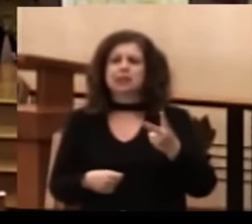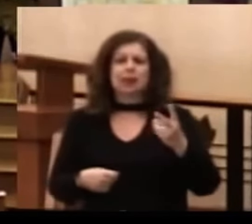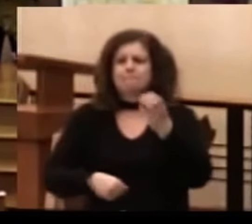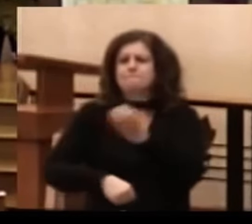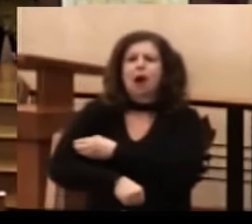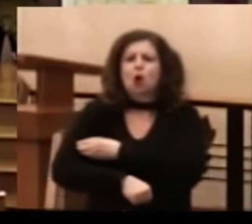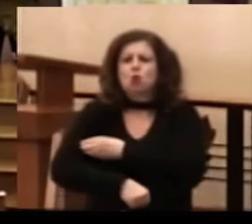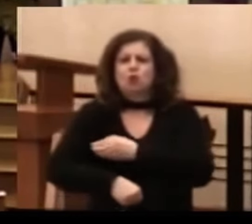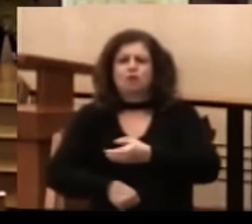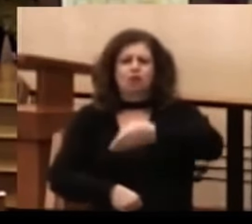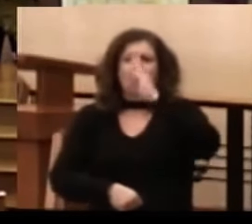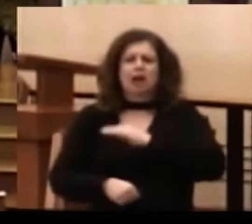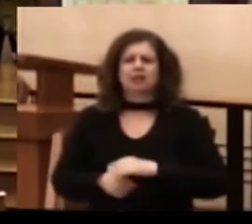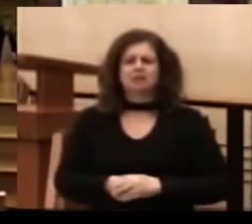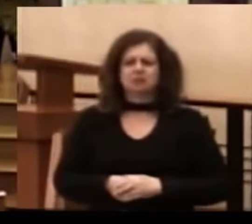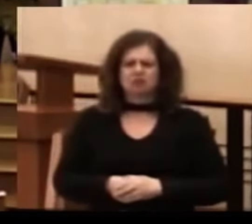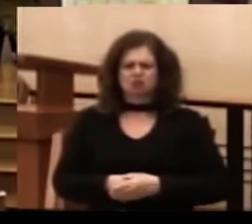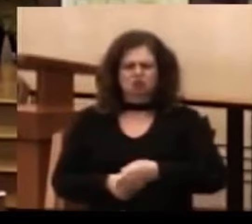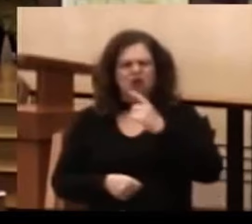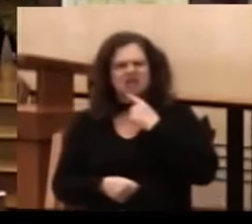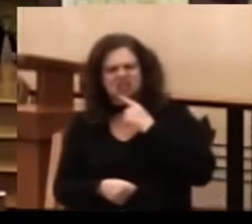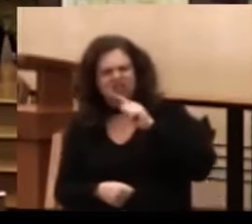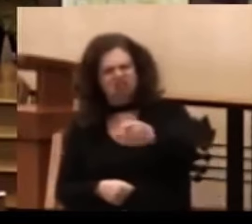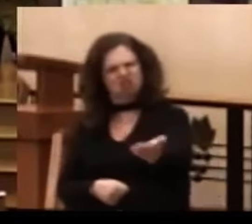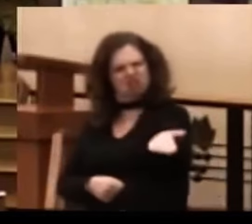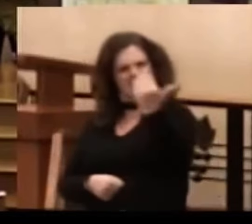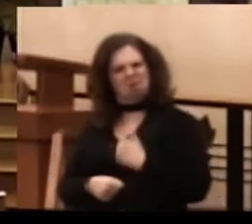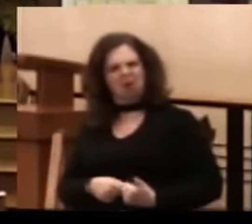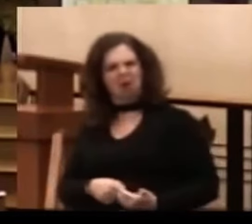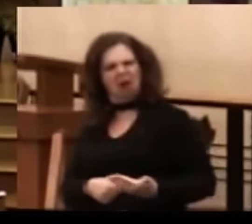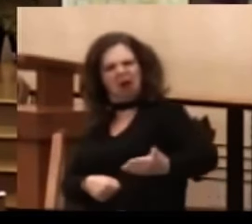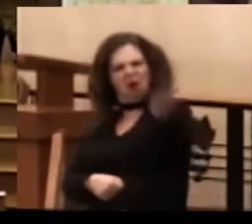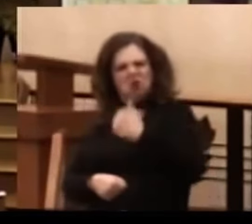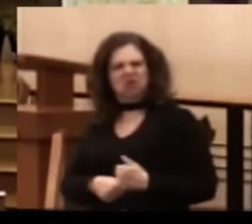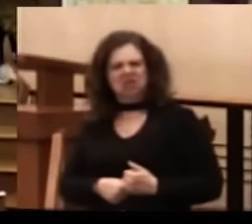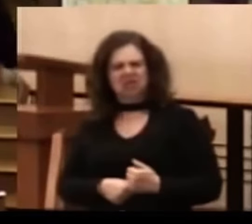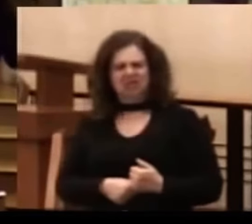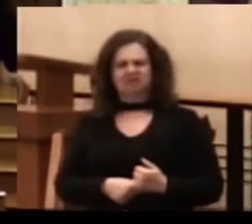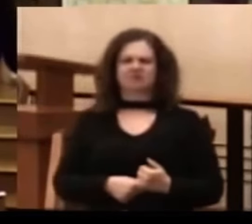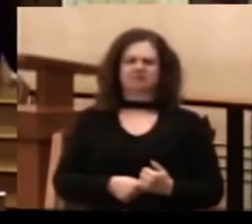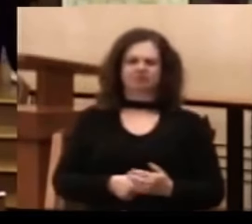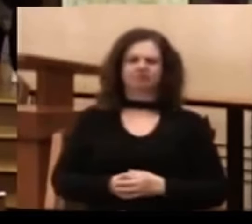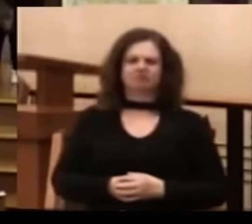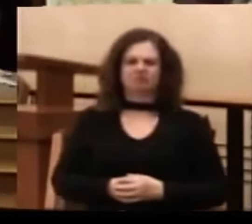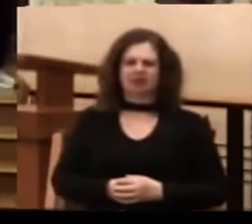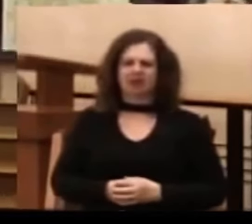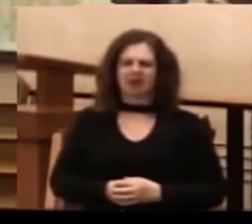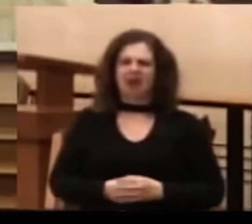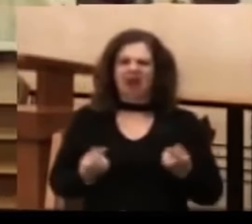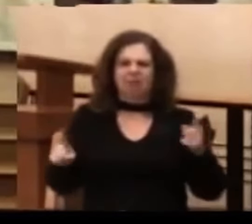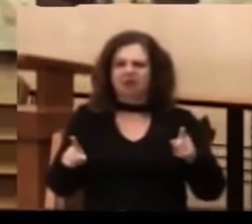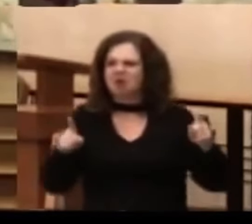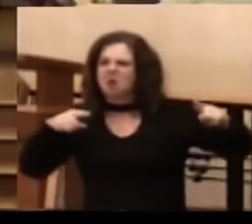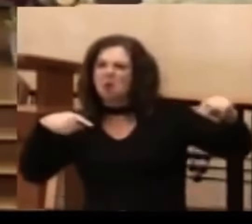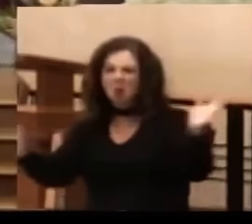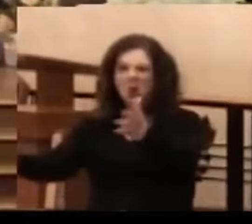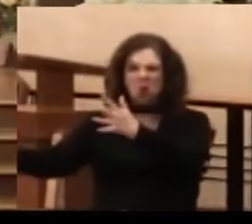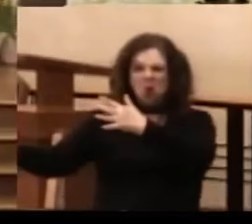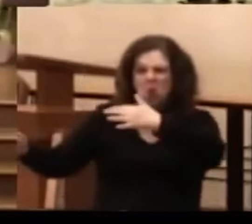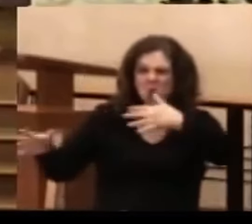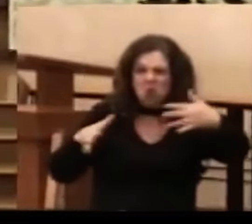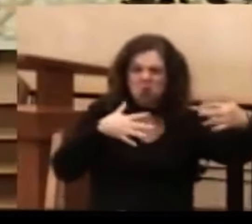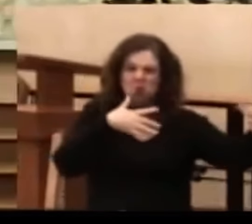hitch up his big boy pants and come out to the front of the cave. And a great wind blew past